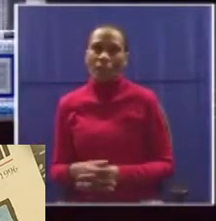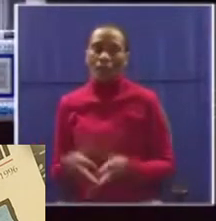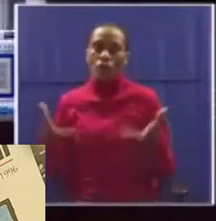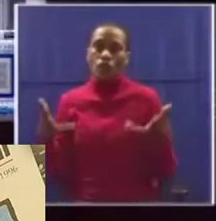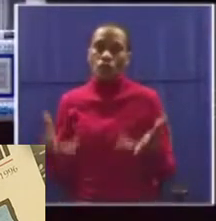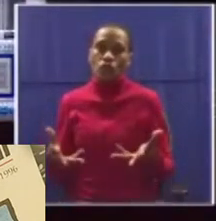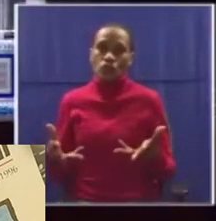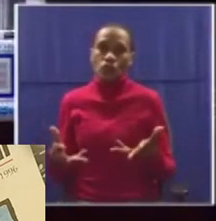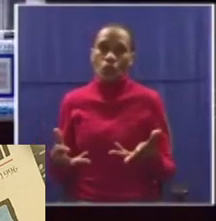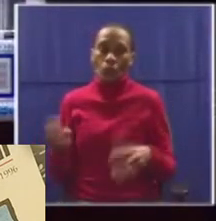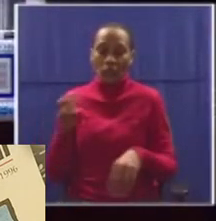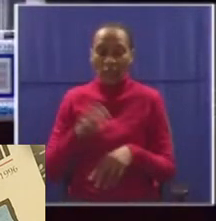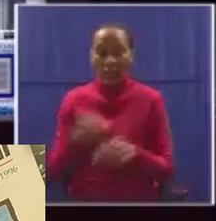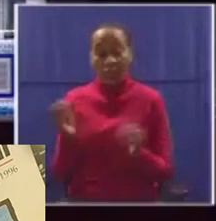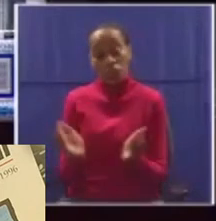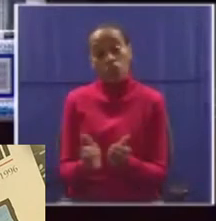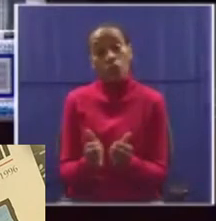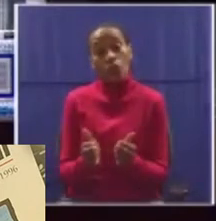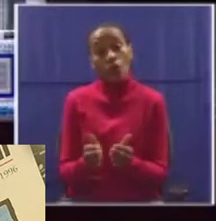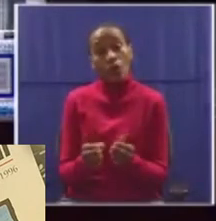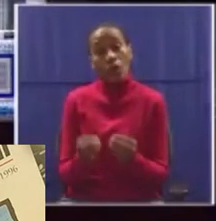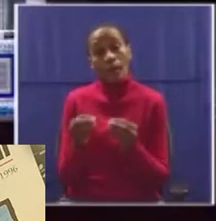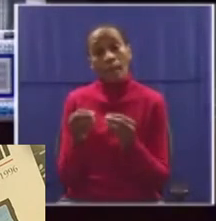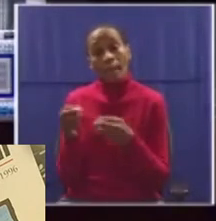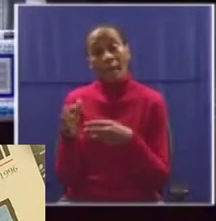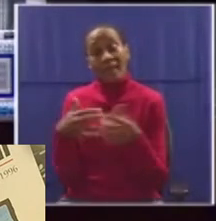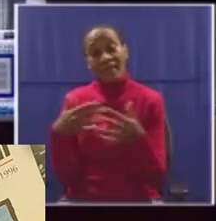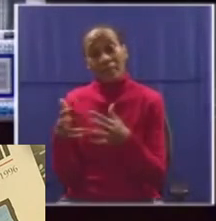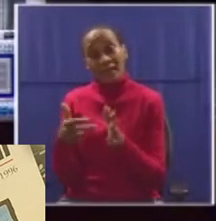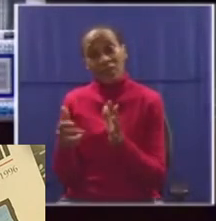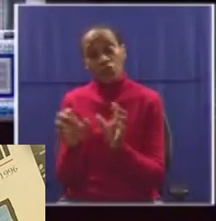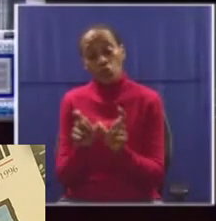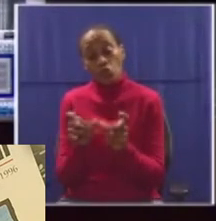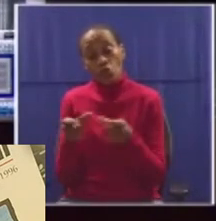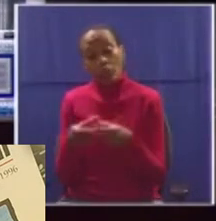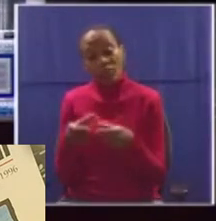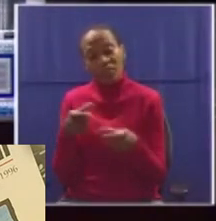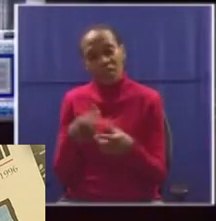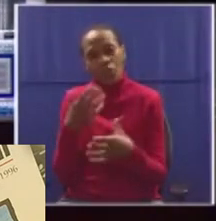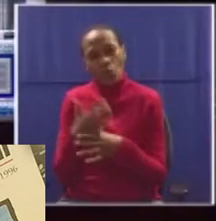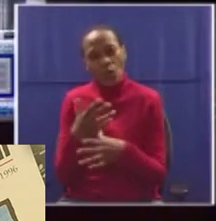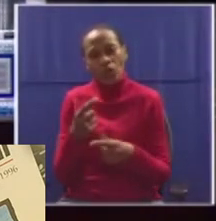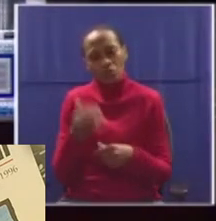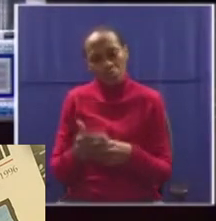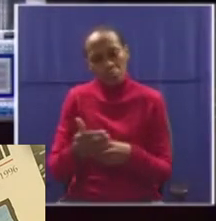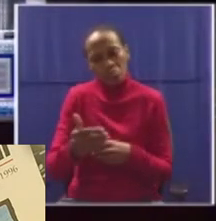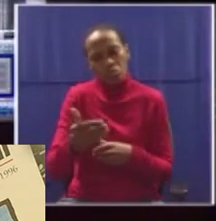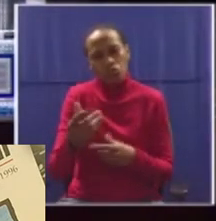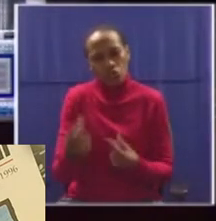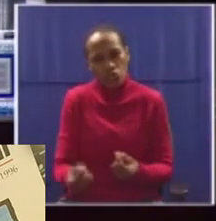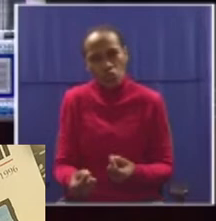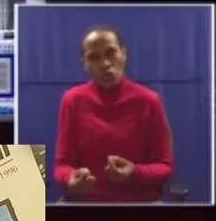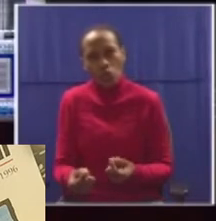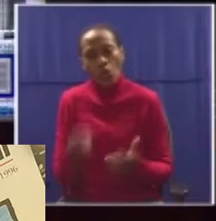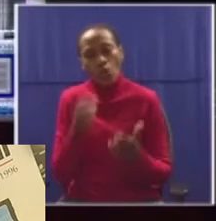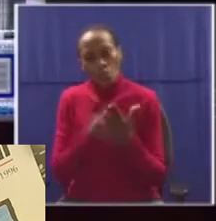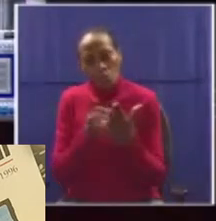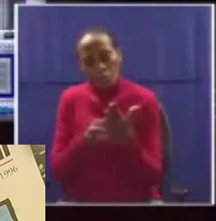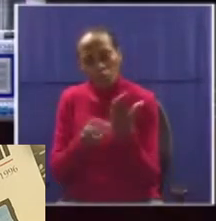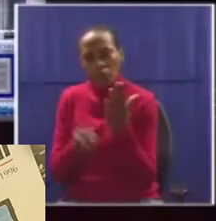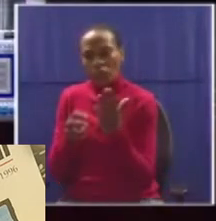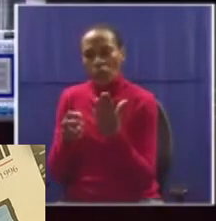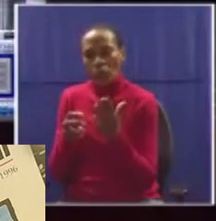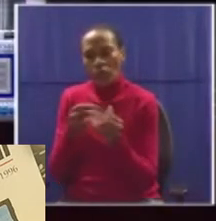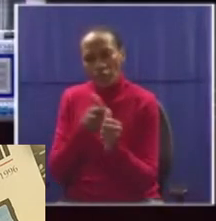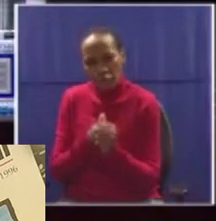therefore the creation of a small Enterprise commission whose function is to regularly engage and maintain relations with the regulatory bodies